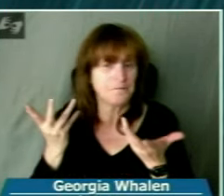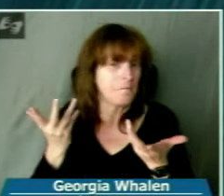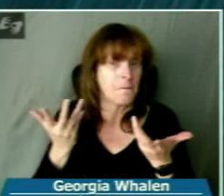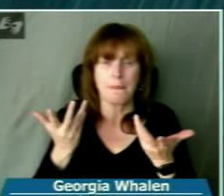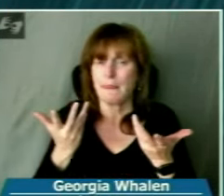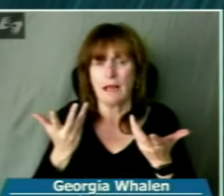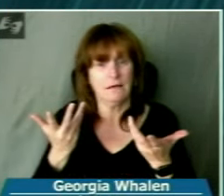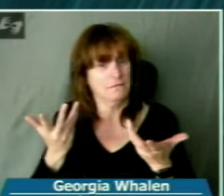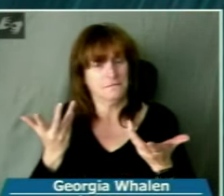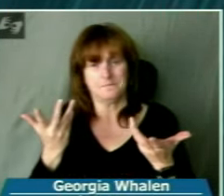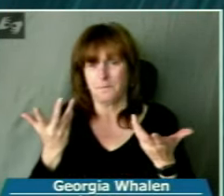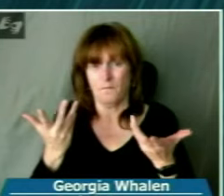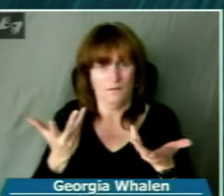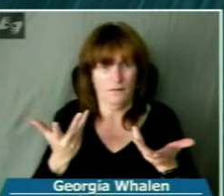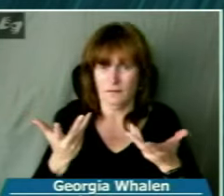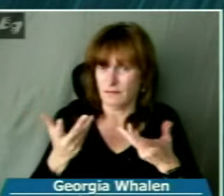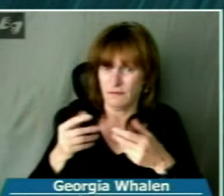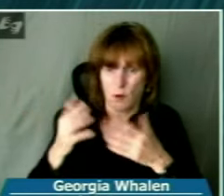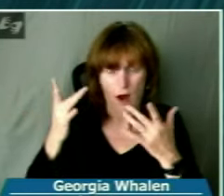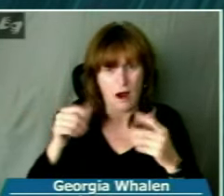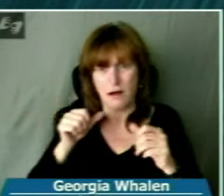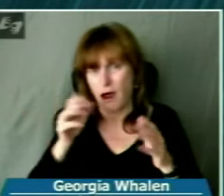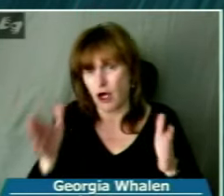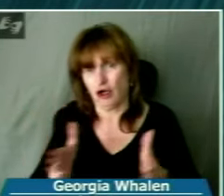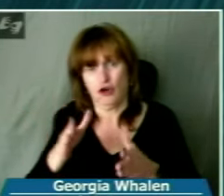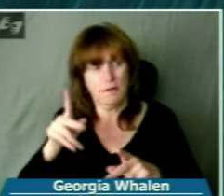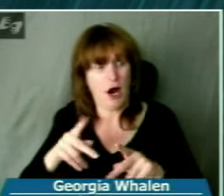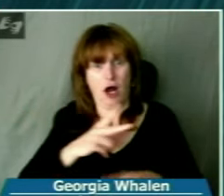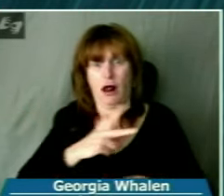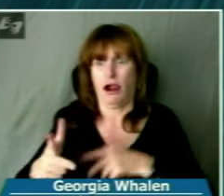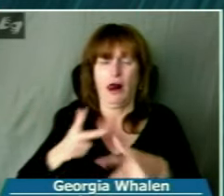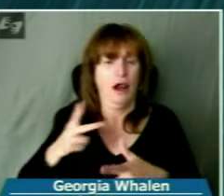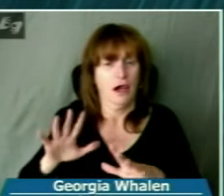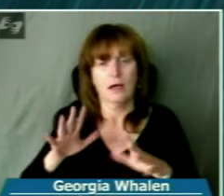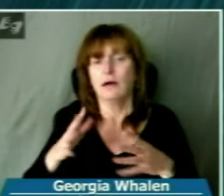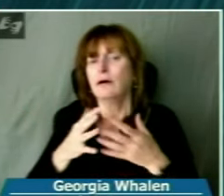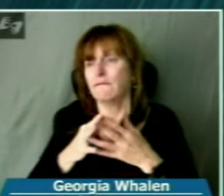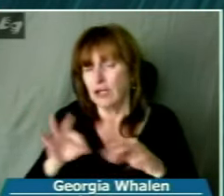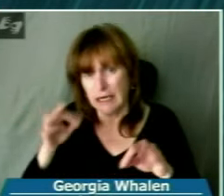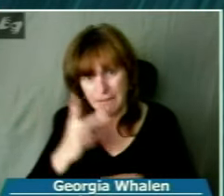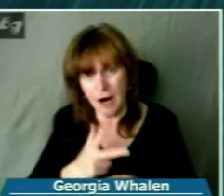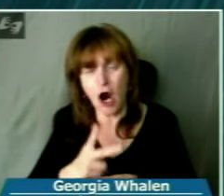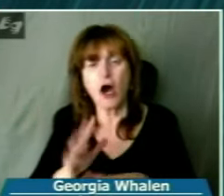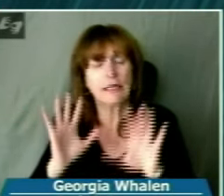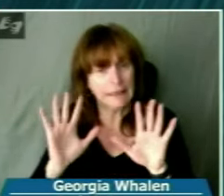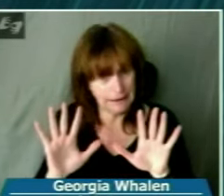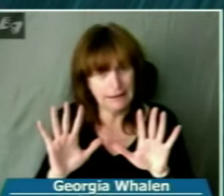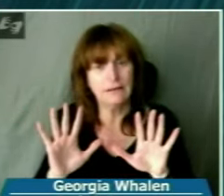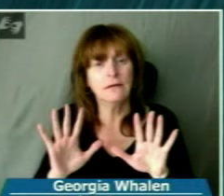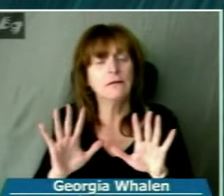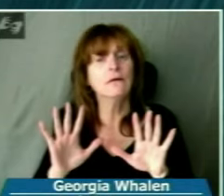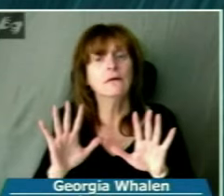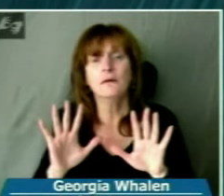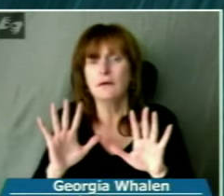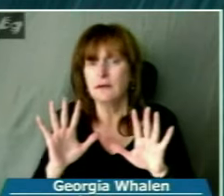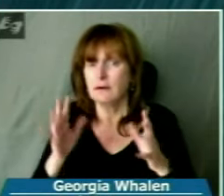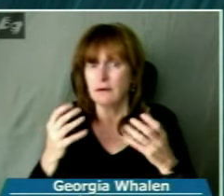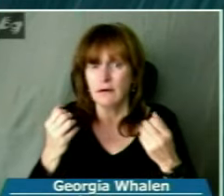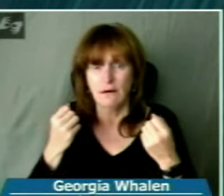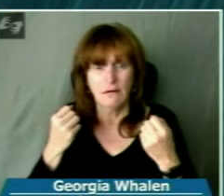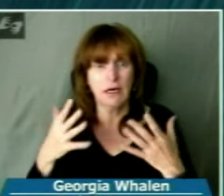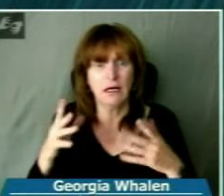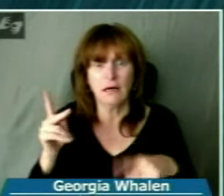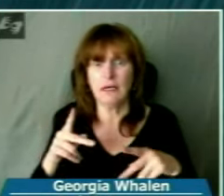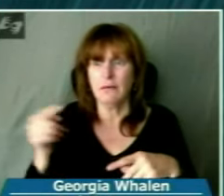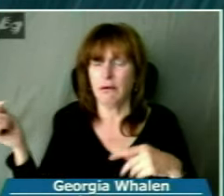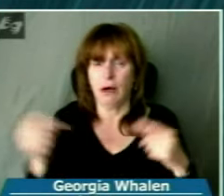people coming into some of the places downtown, and we really wanted to keep that parking for free. And quite frankly, there weren't people out because nothing was open. That's